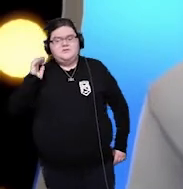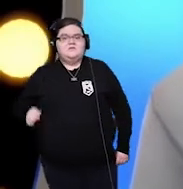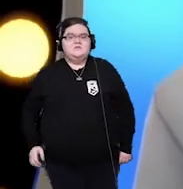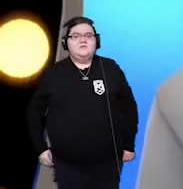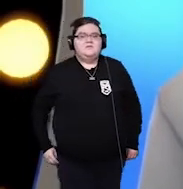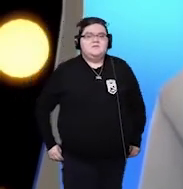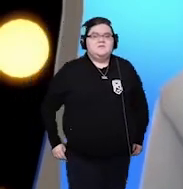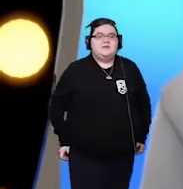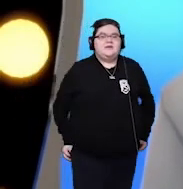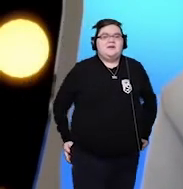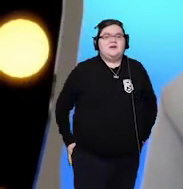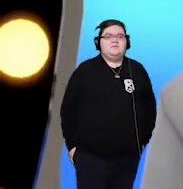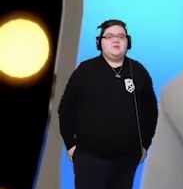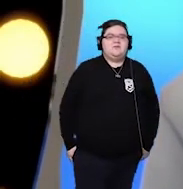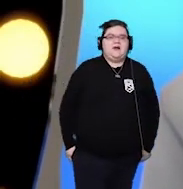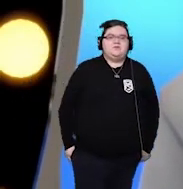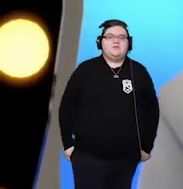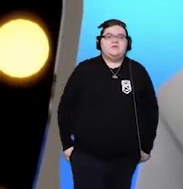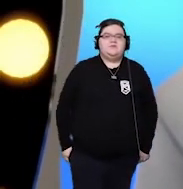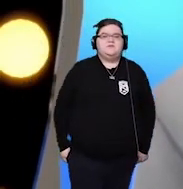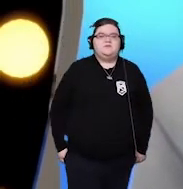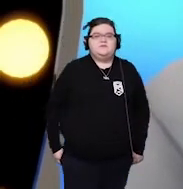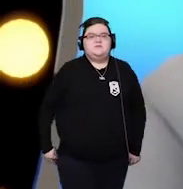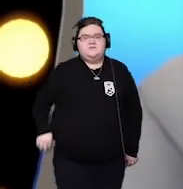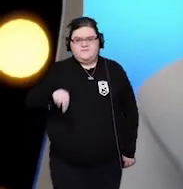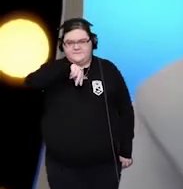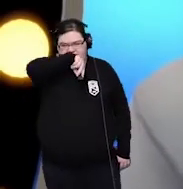Yeah, or couch. Couches, yeah. Yeah, I would go couch.